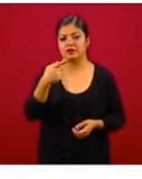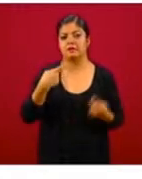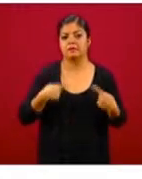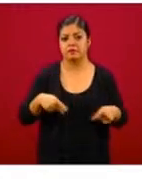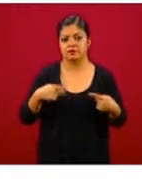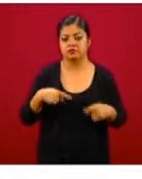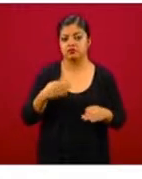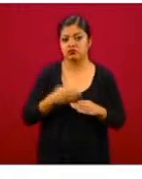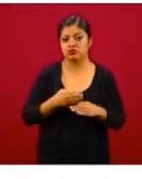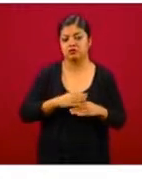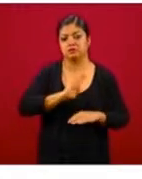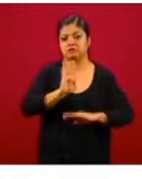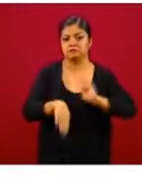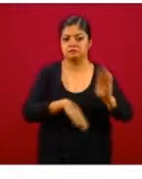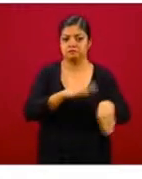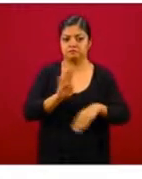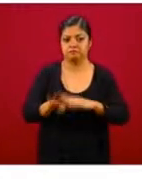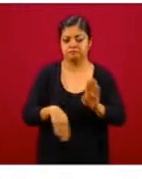there have been